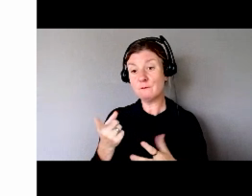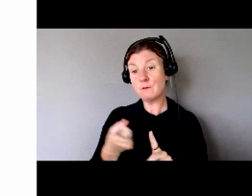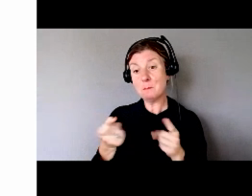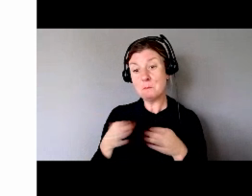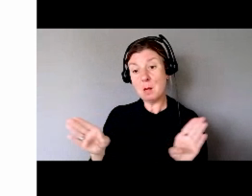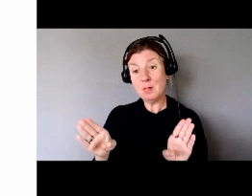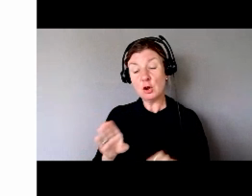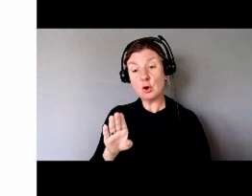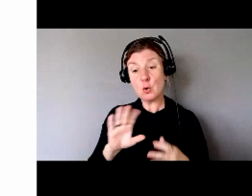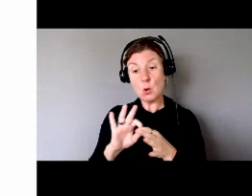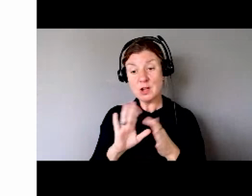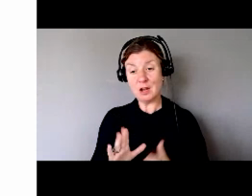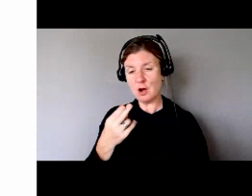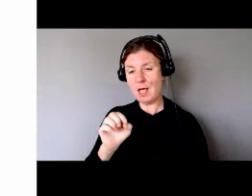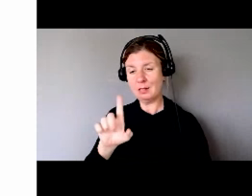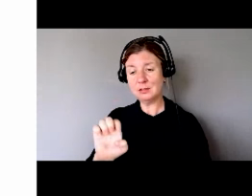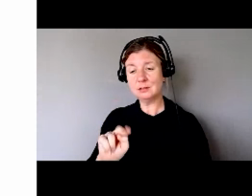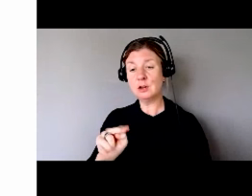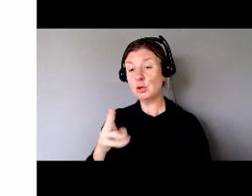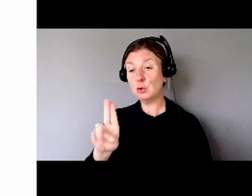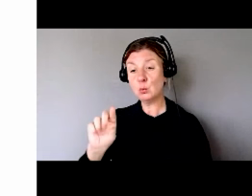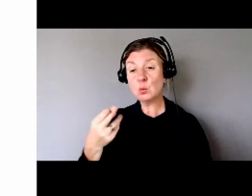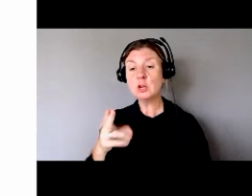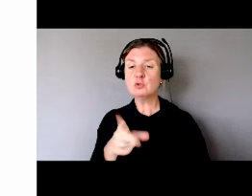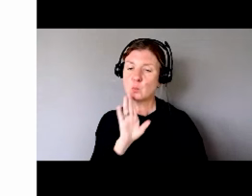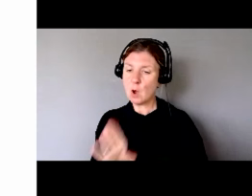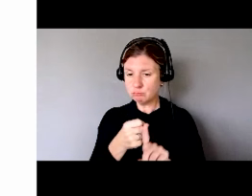our online application software.